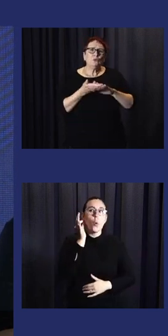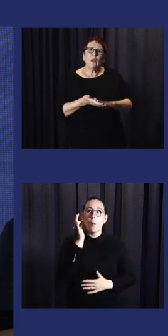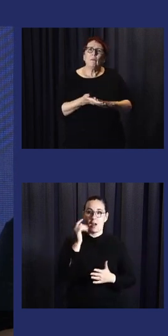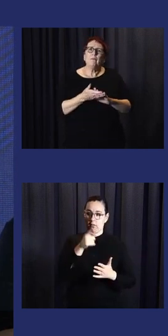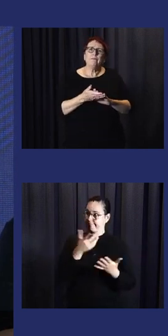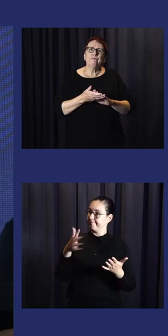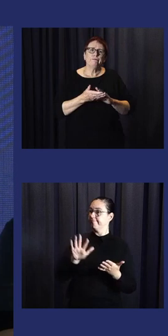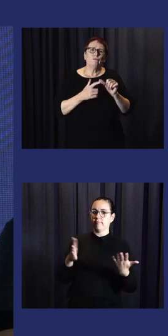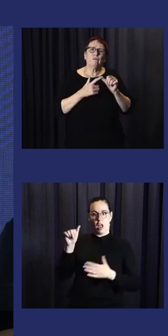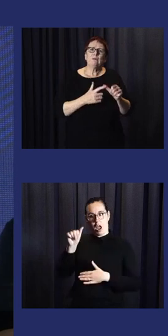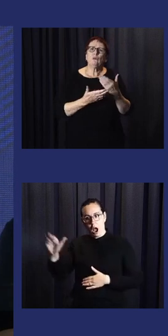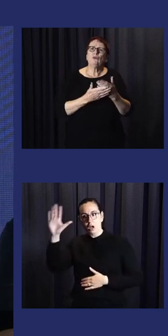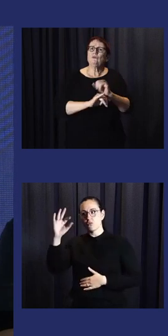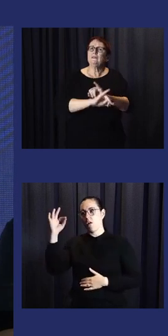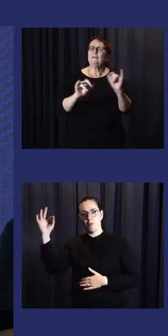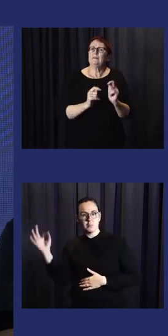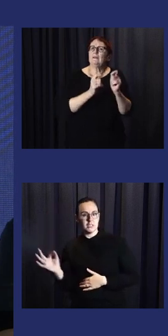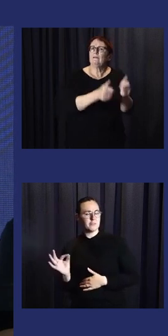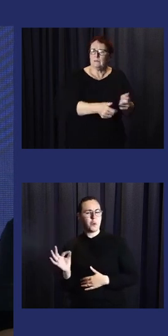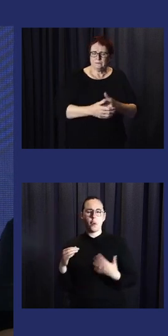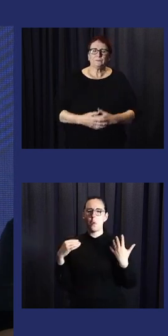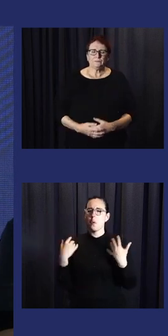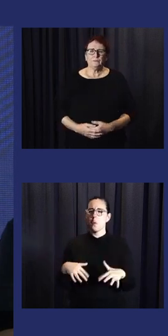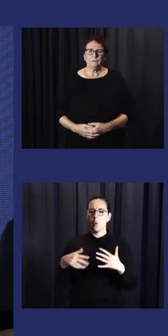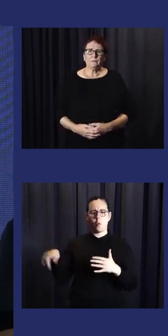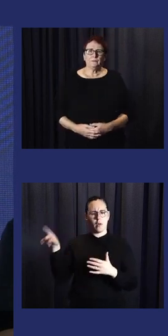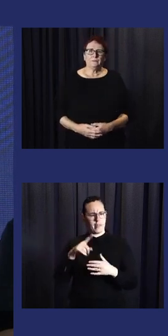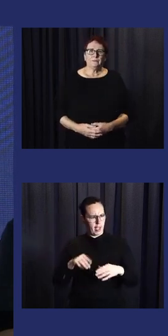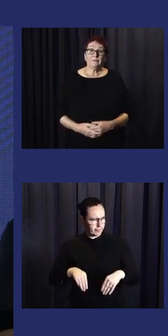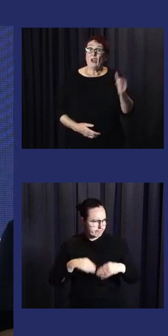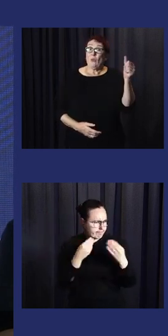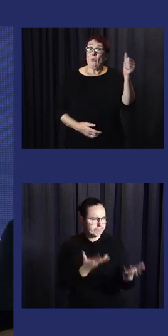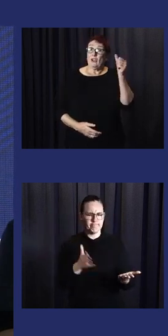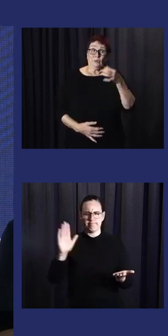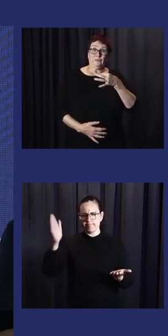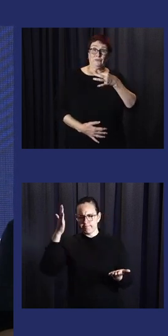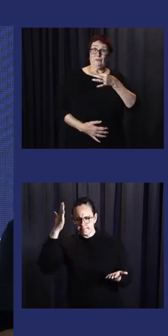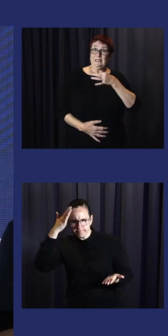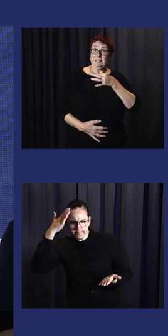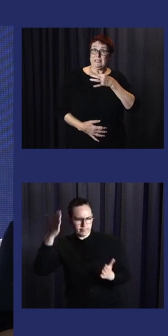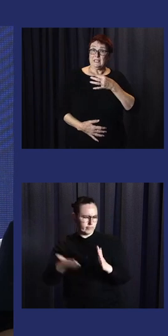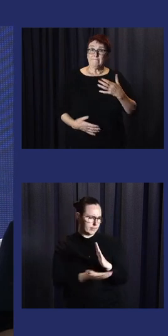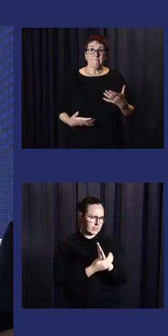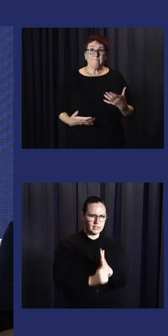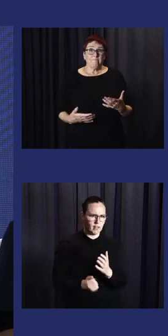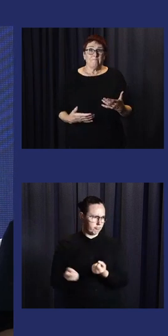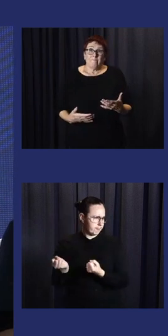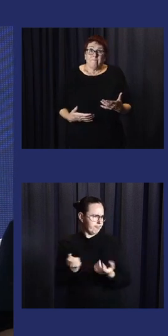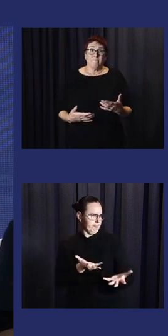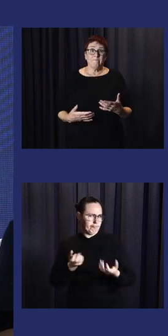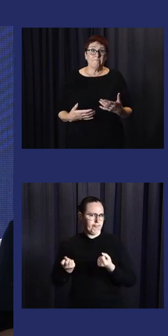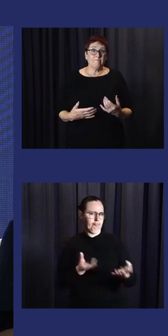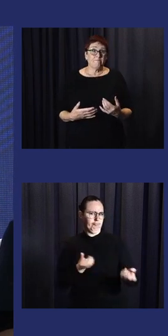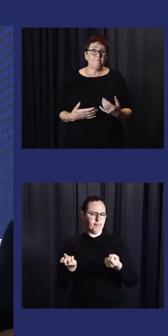reduction. And we know, as Nolene said, risk is something that it's